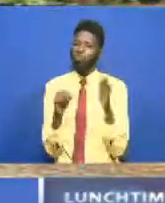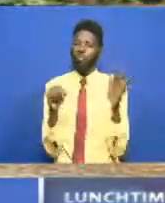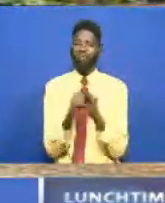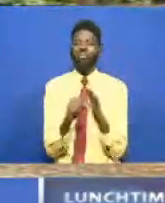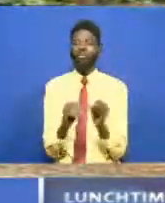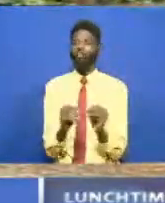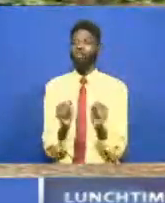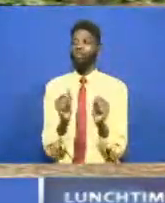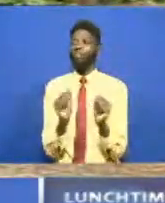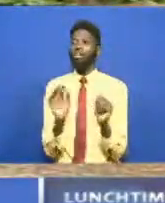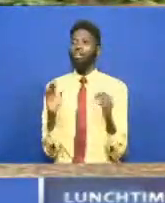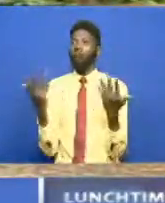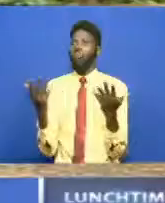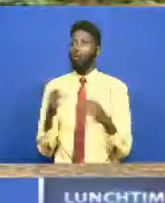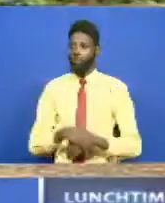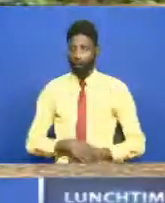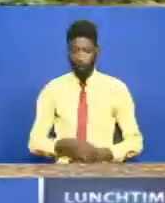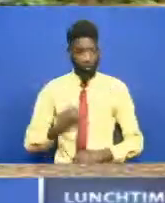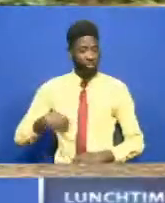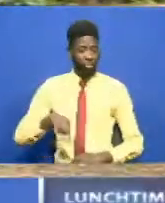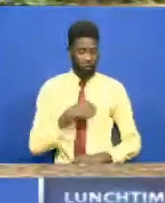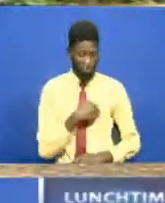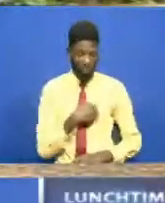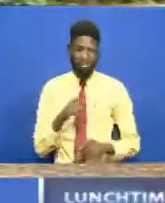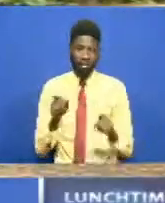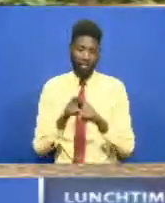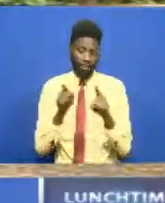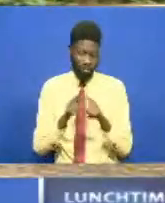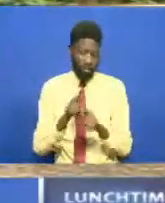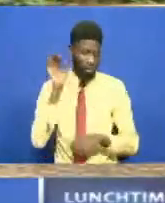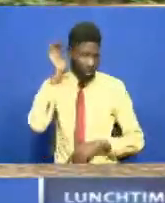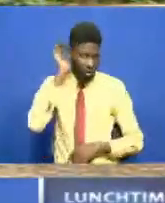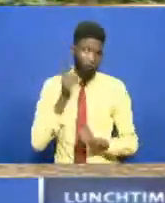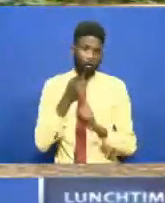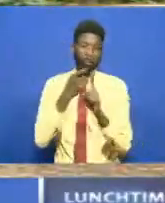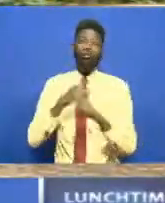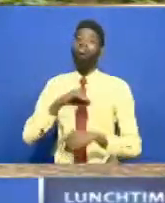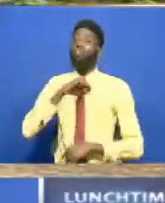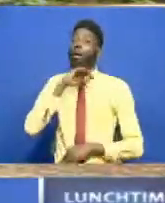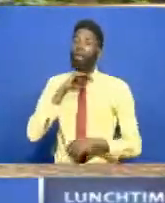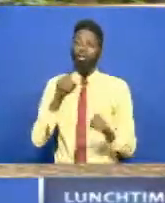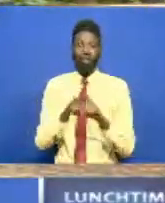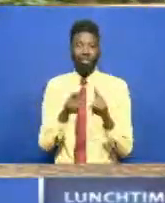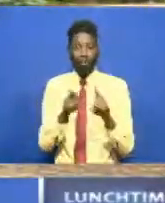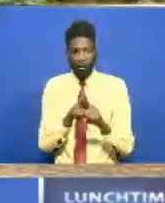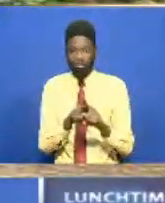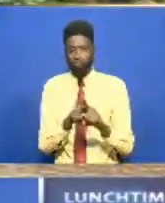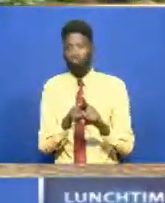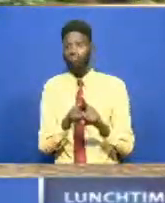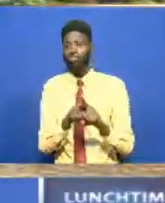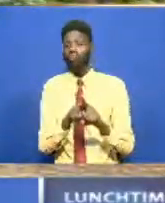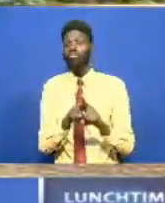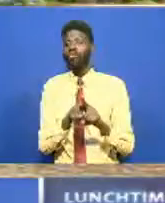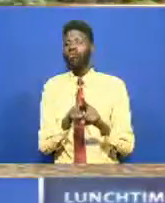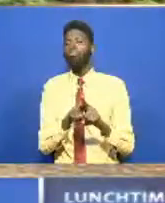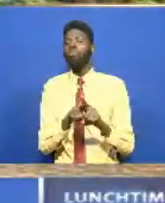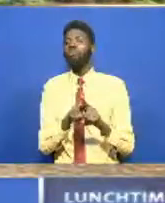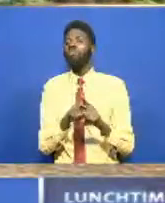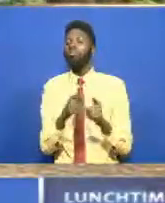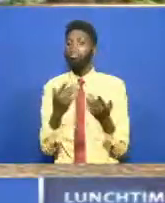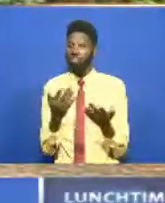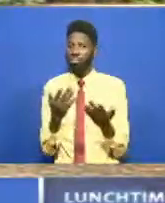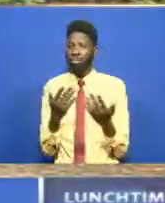are getting the information. We've got position for the opposition leader, and also the expanded executive, the PM and the head of